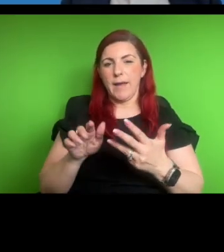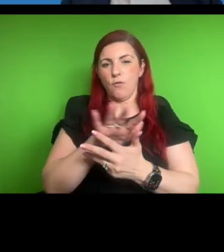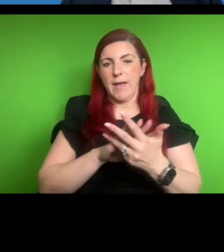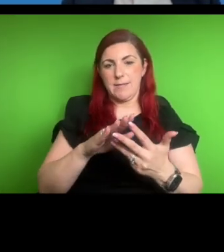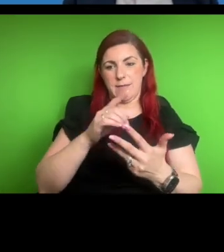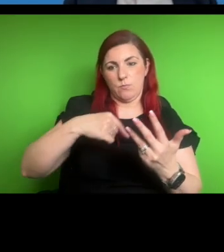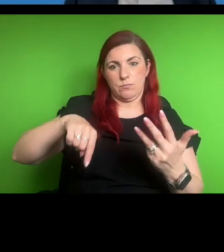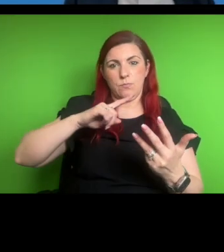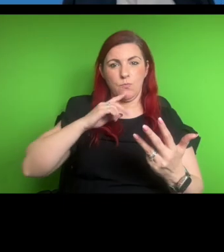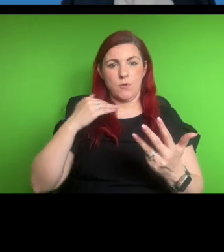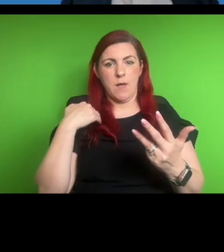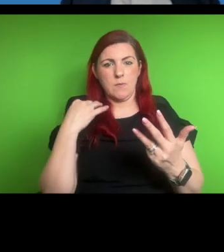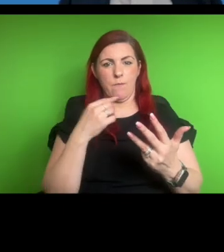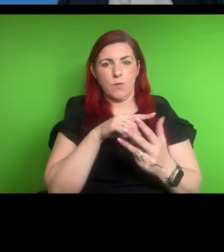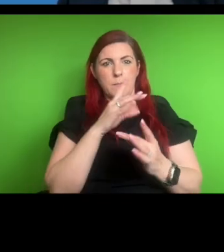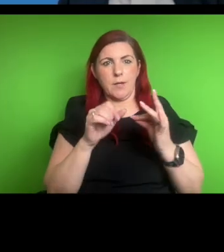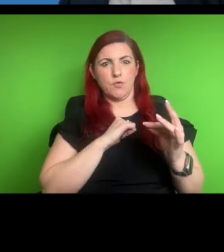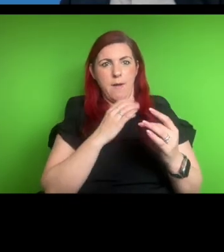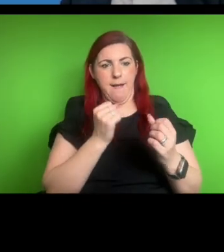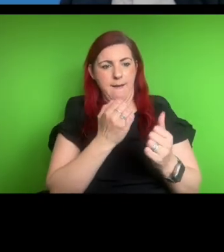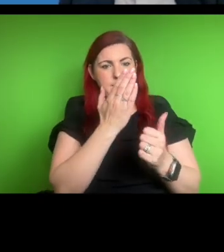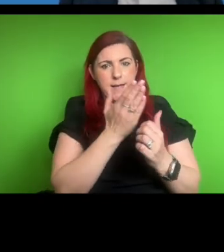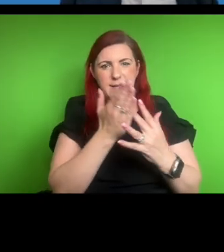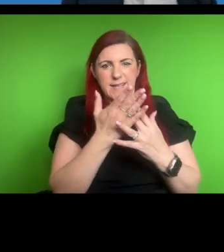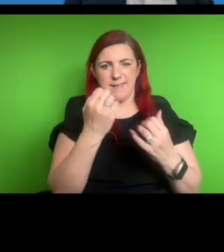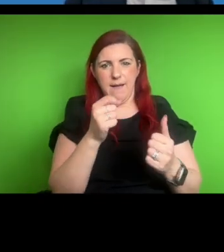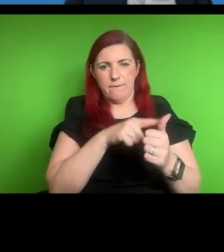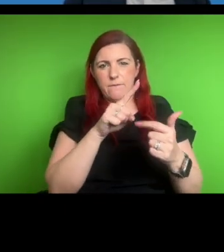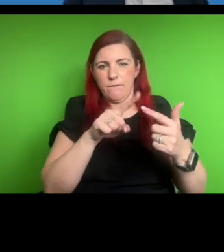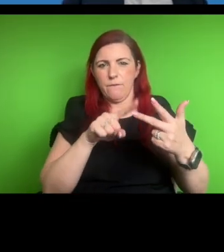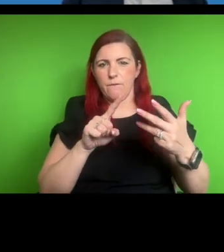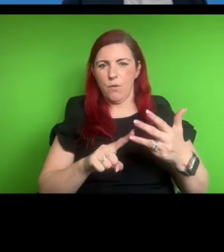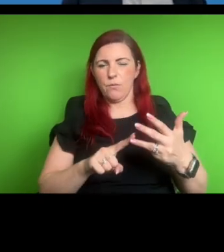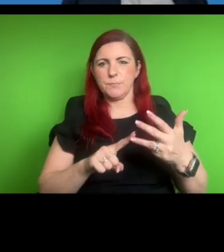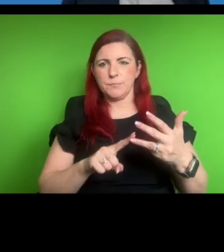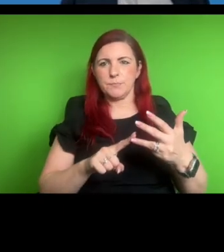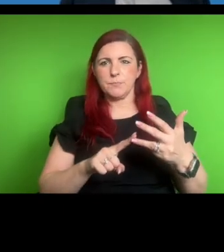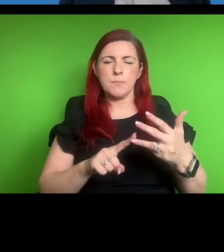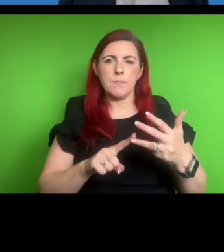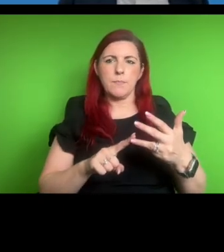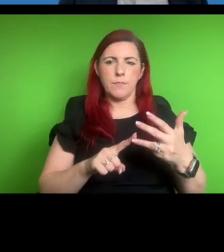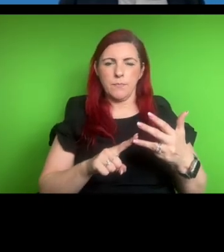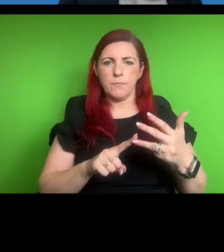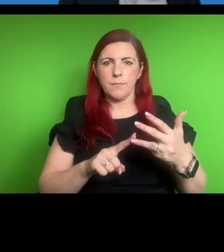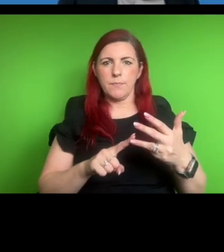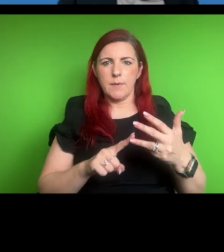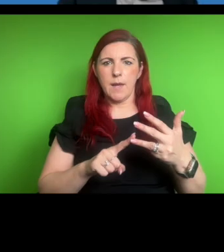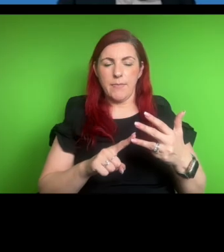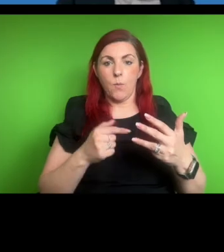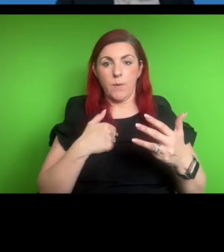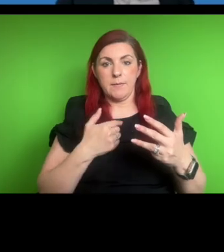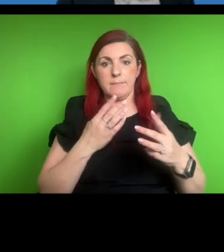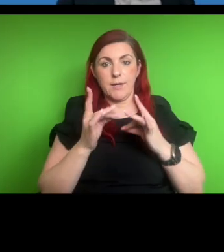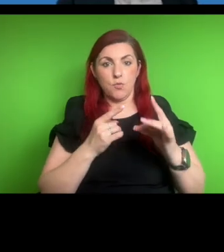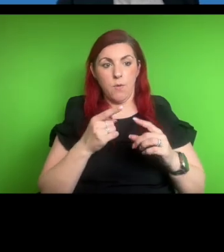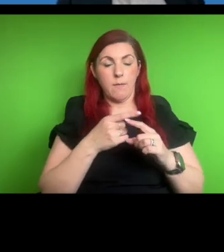of or compliance of ECS providers to provide accessibility in 4 broad